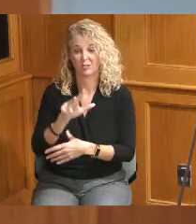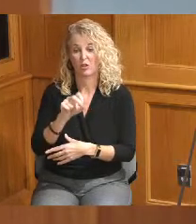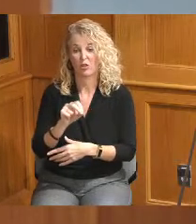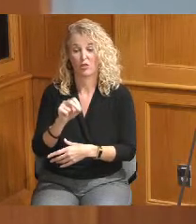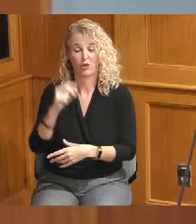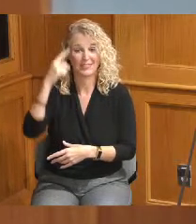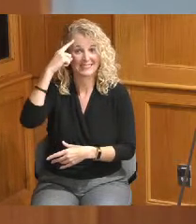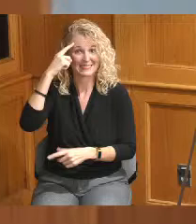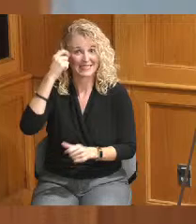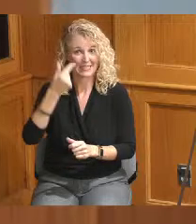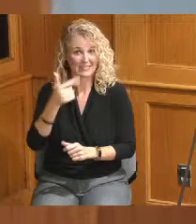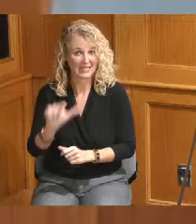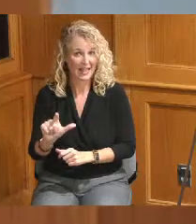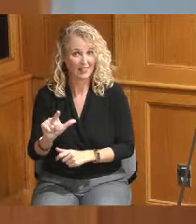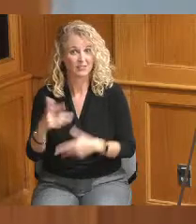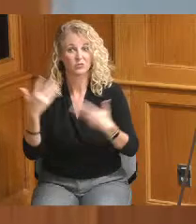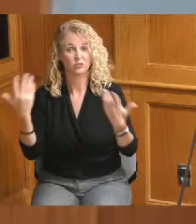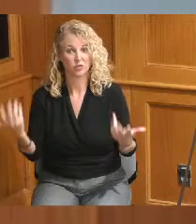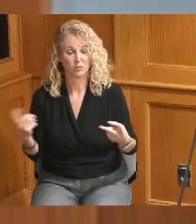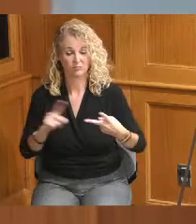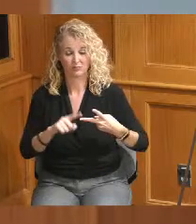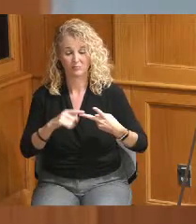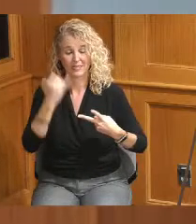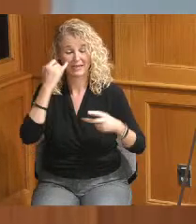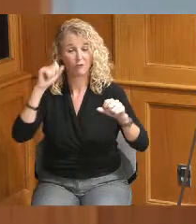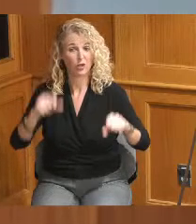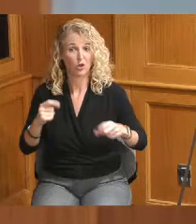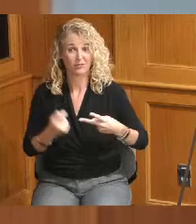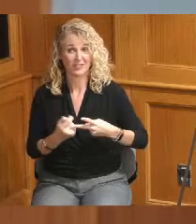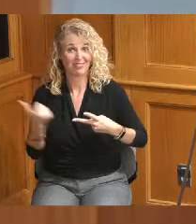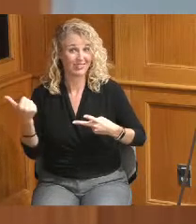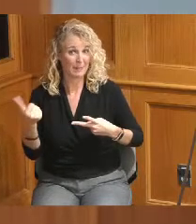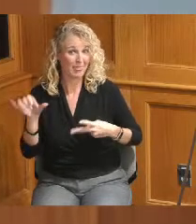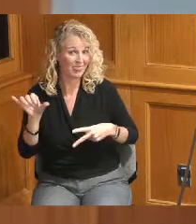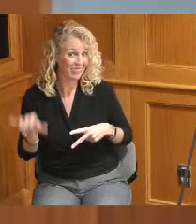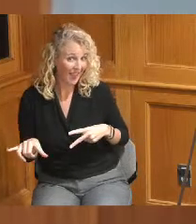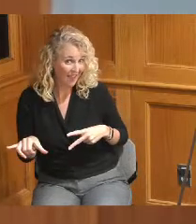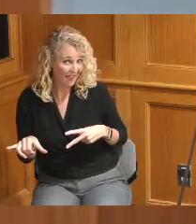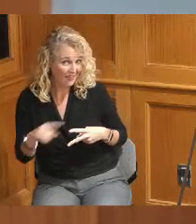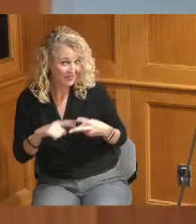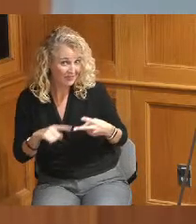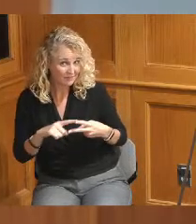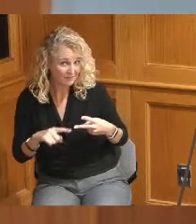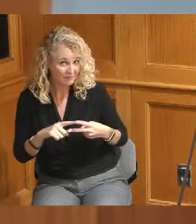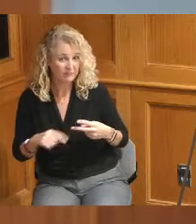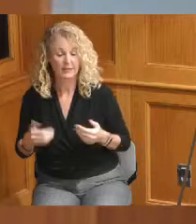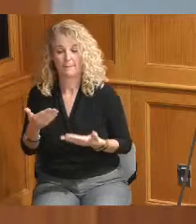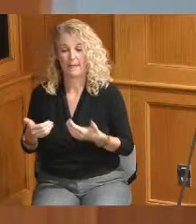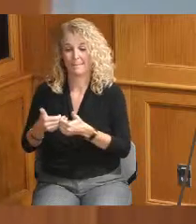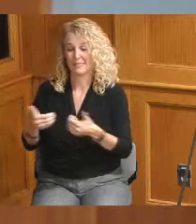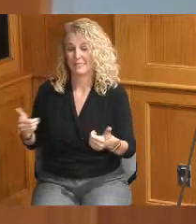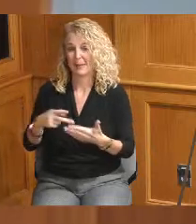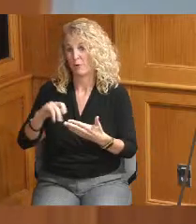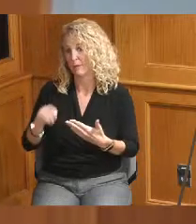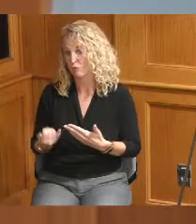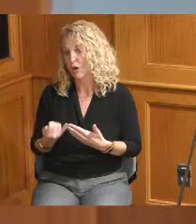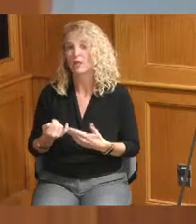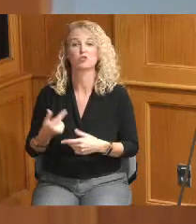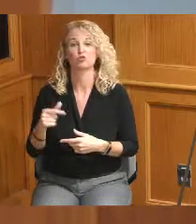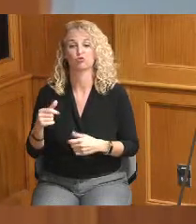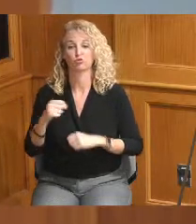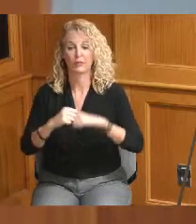a gallon. And so if we were to do things like separation projects and